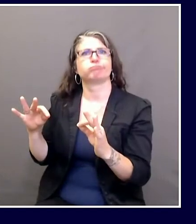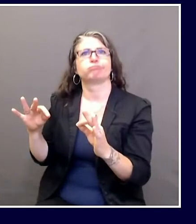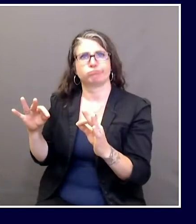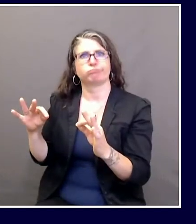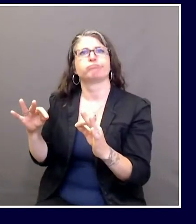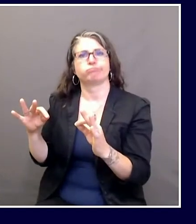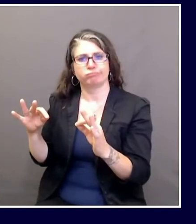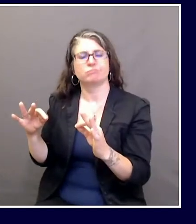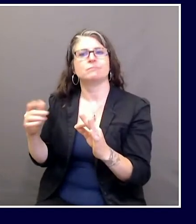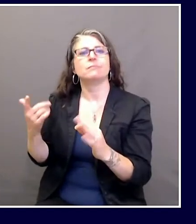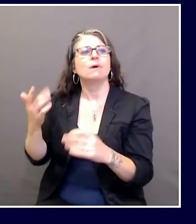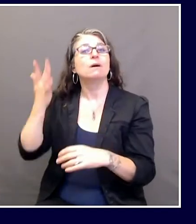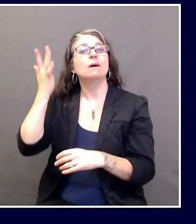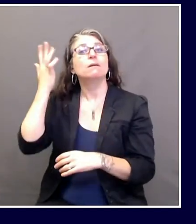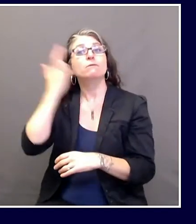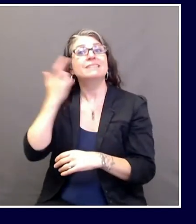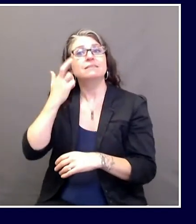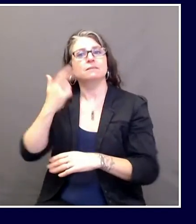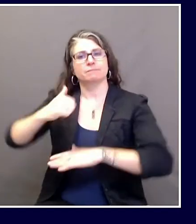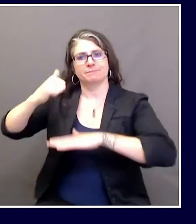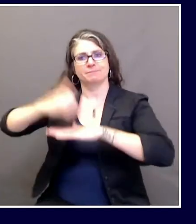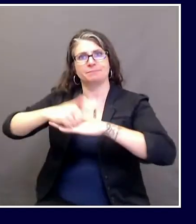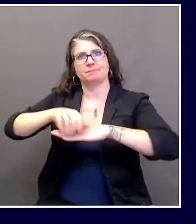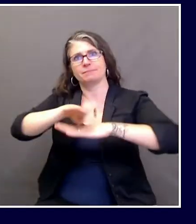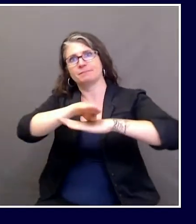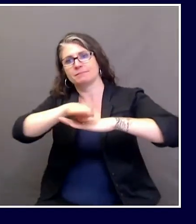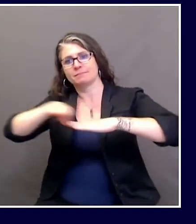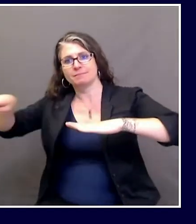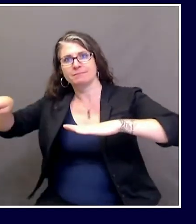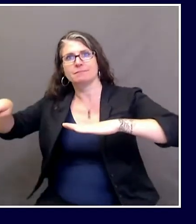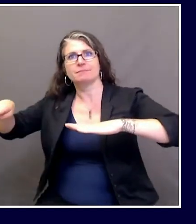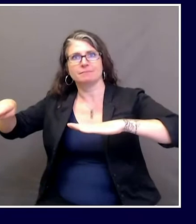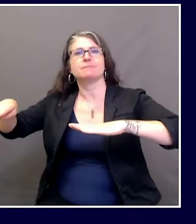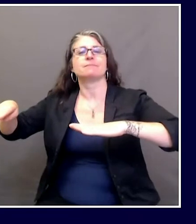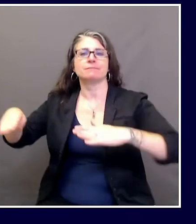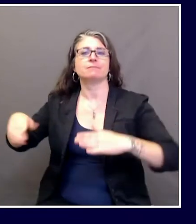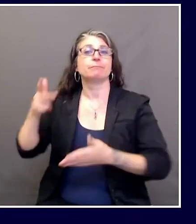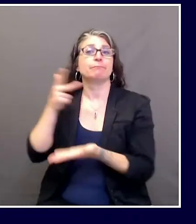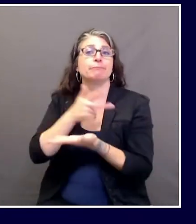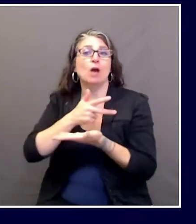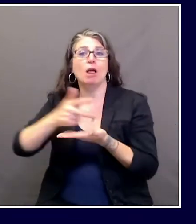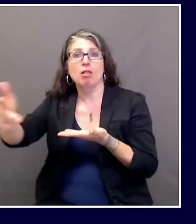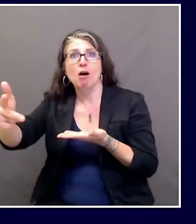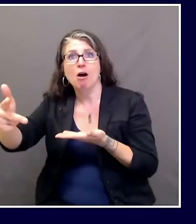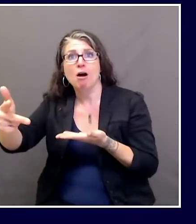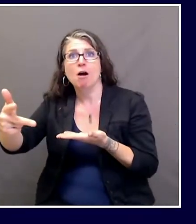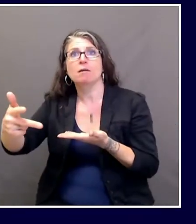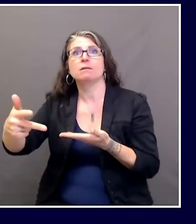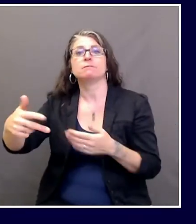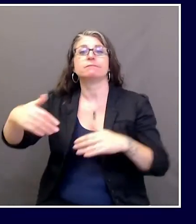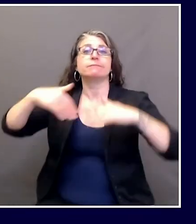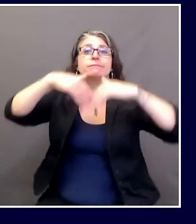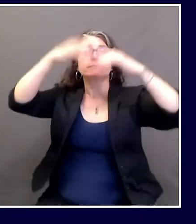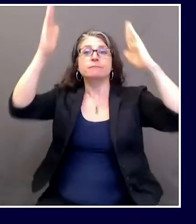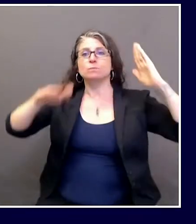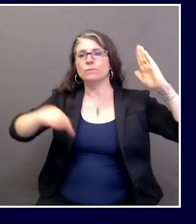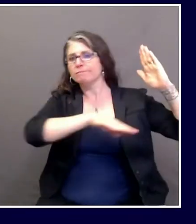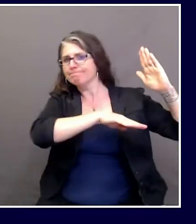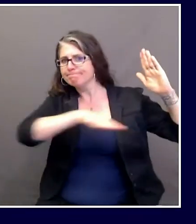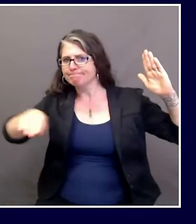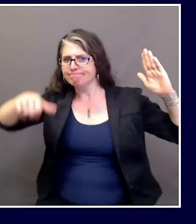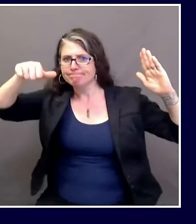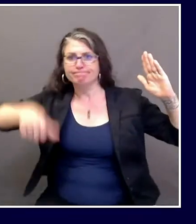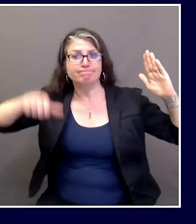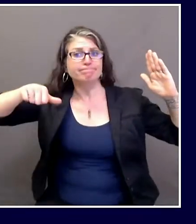suitable location and making sure we've got buy-in from all the local officials of what the final site would be in and around